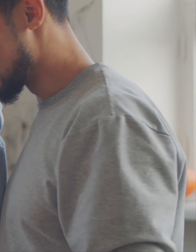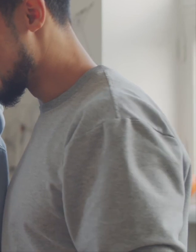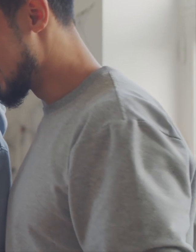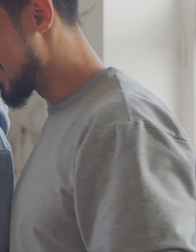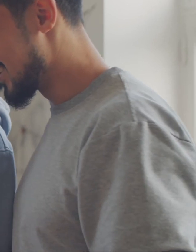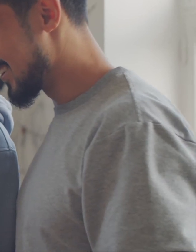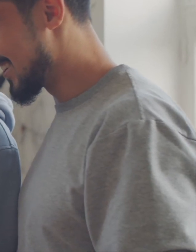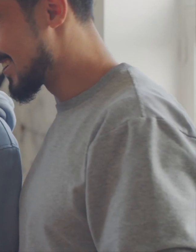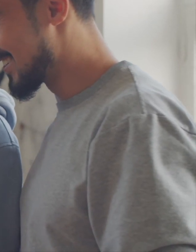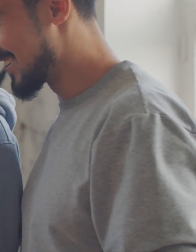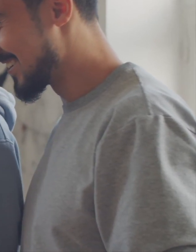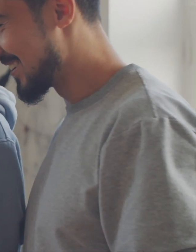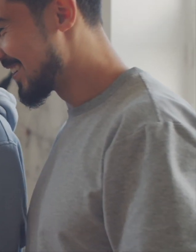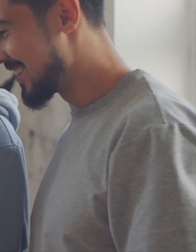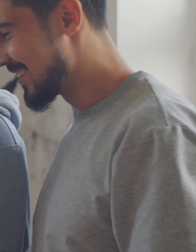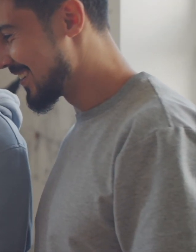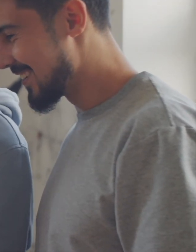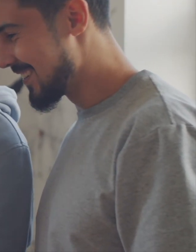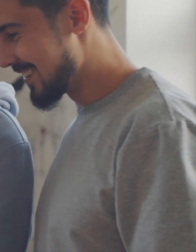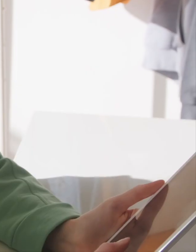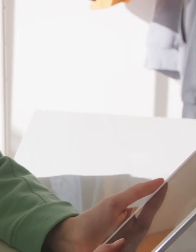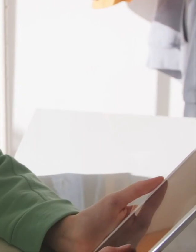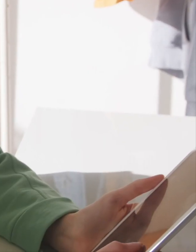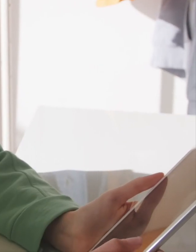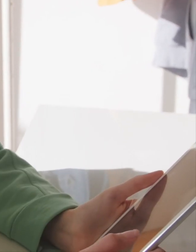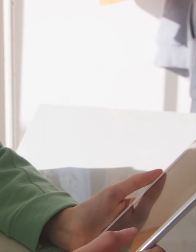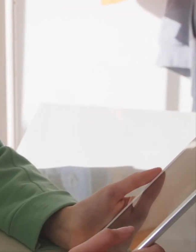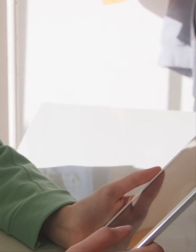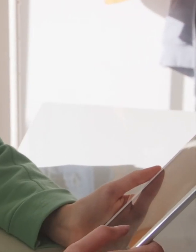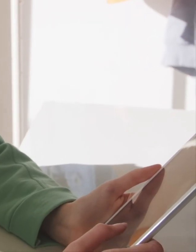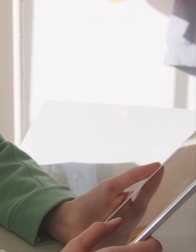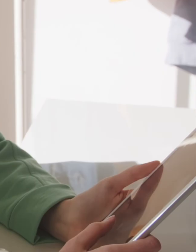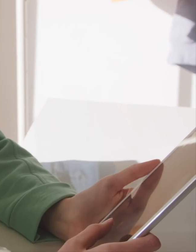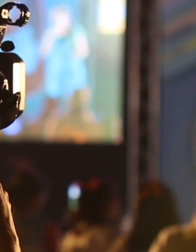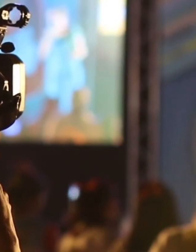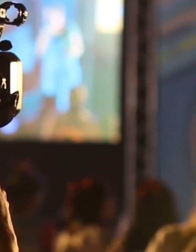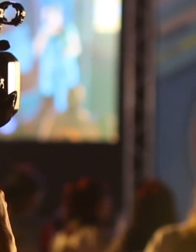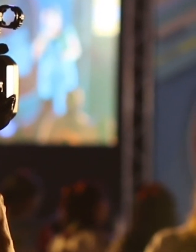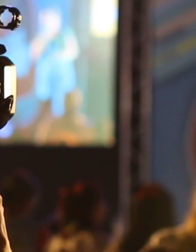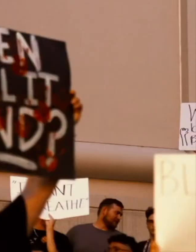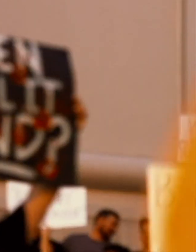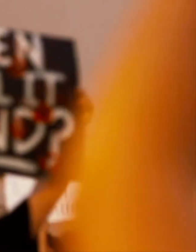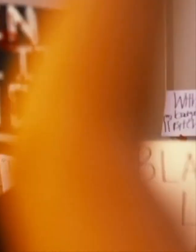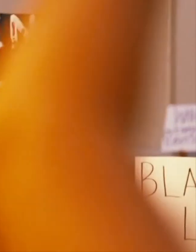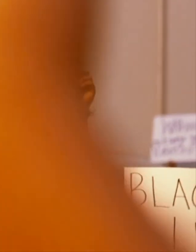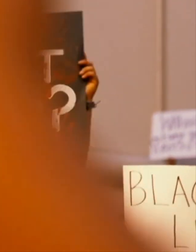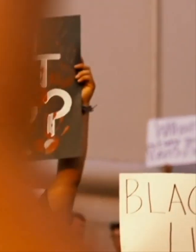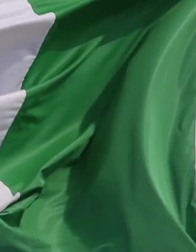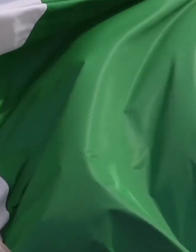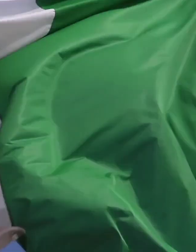Da oggi c'è una soluzione facile e completa. In un'unica piattaforma puoi trovare news,